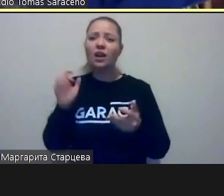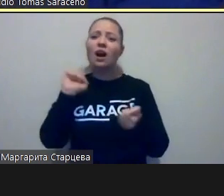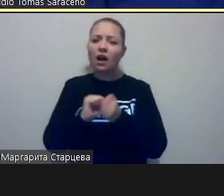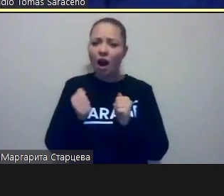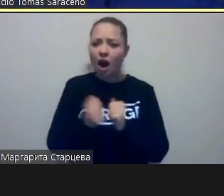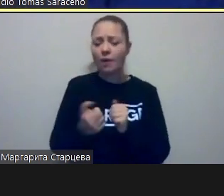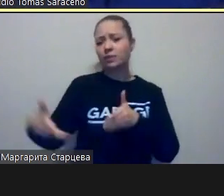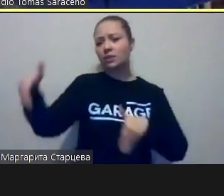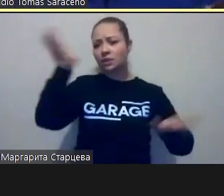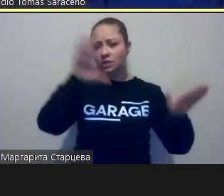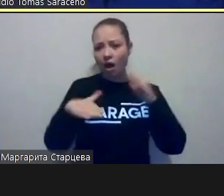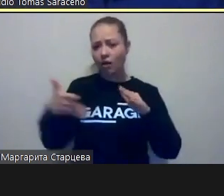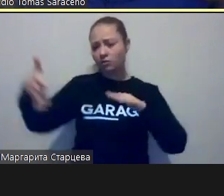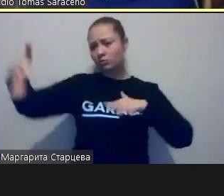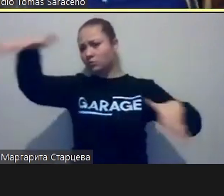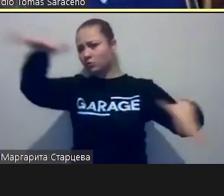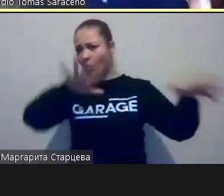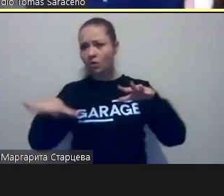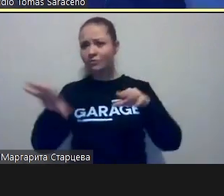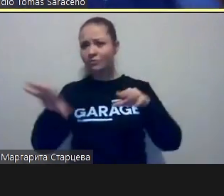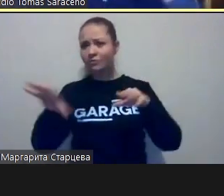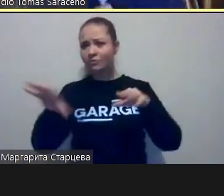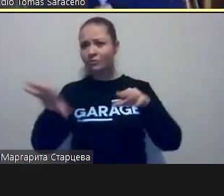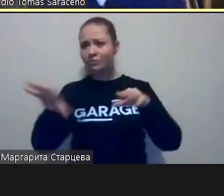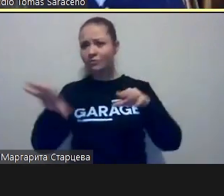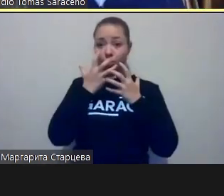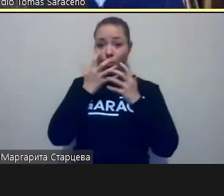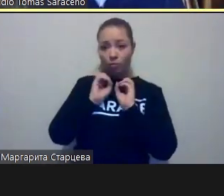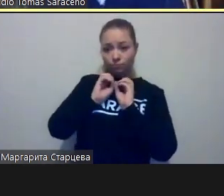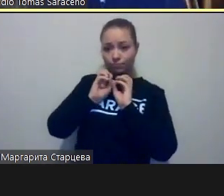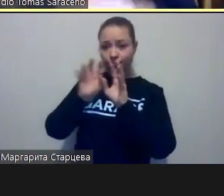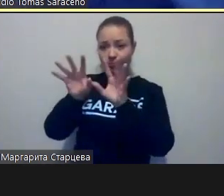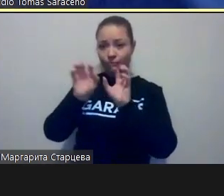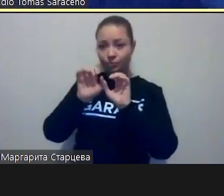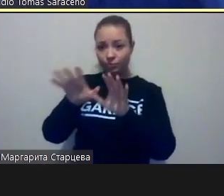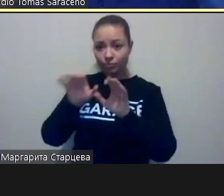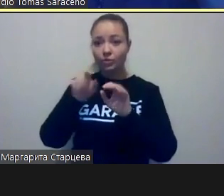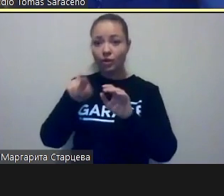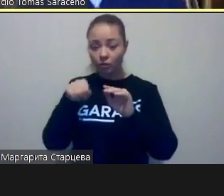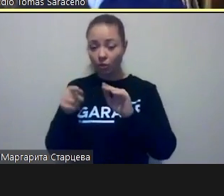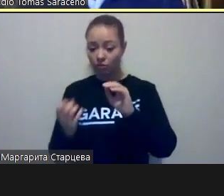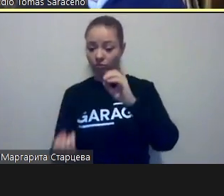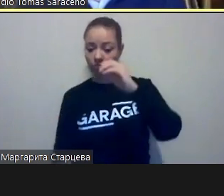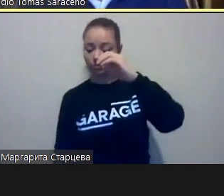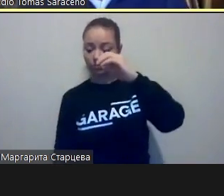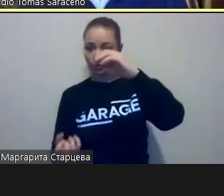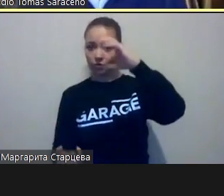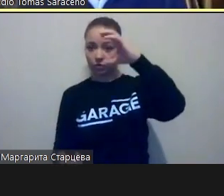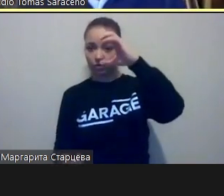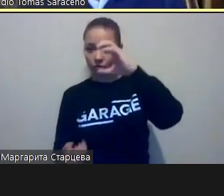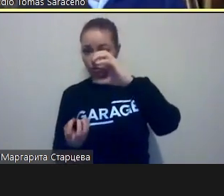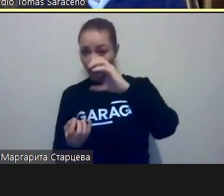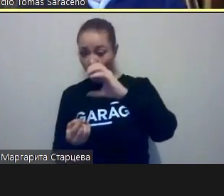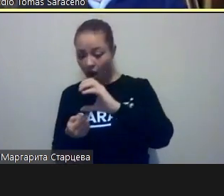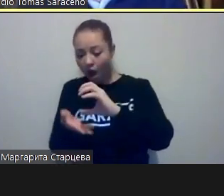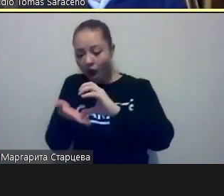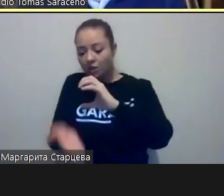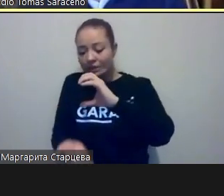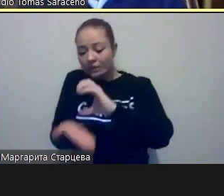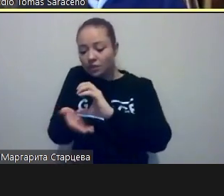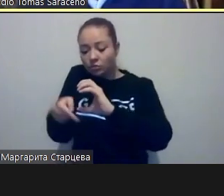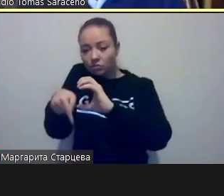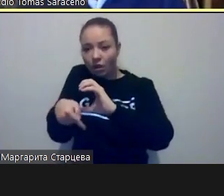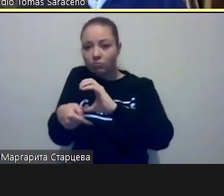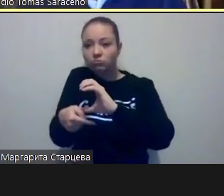have this mirror part on the top. It crosses the transparent part, and then it heat up the Earth, the air which is